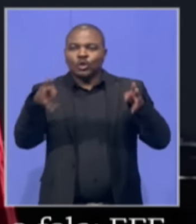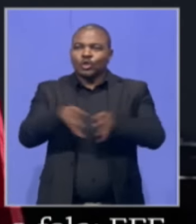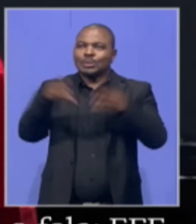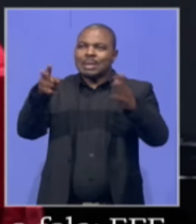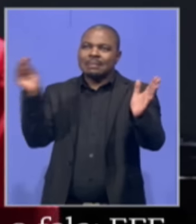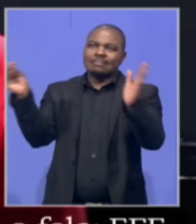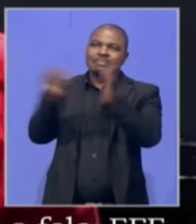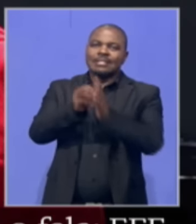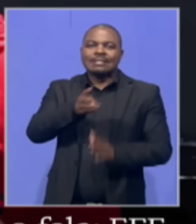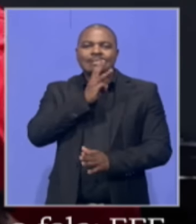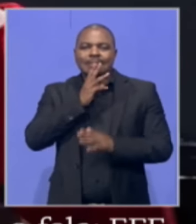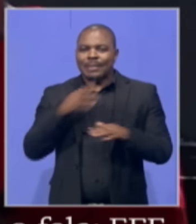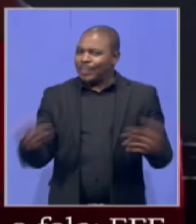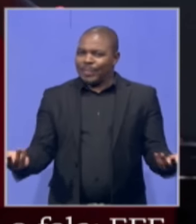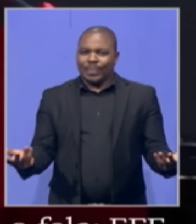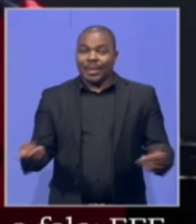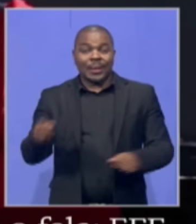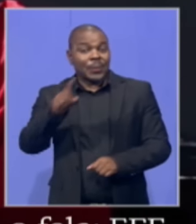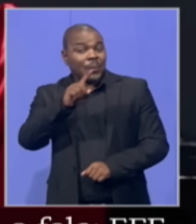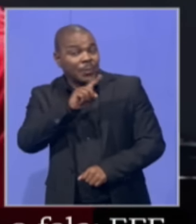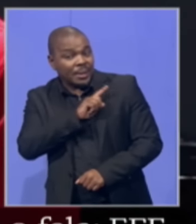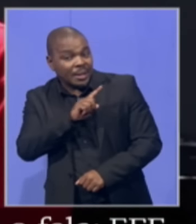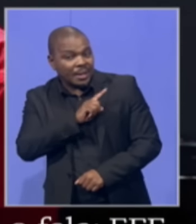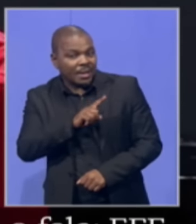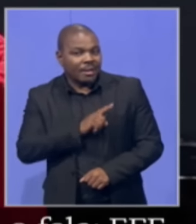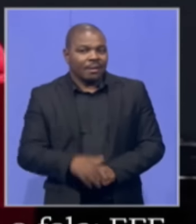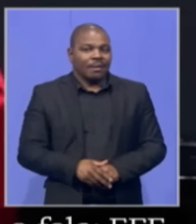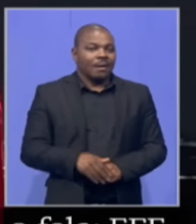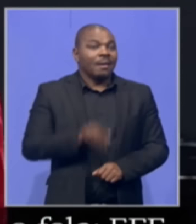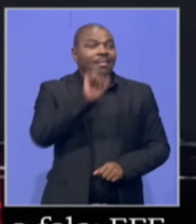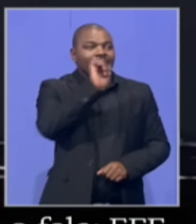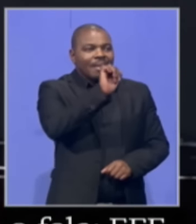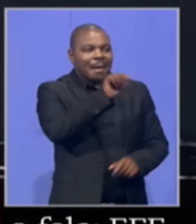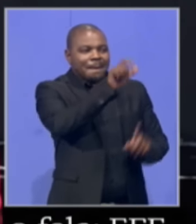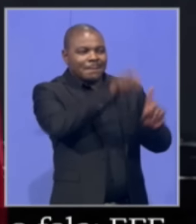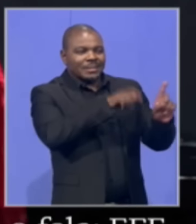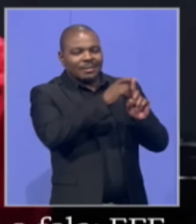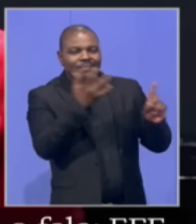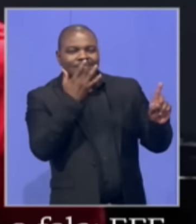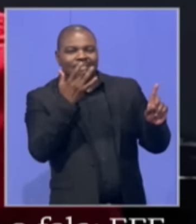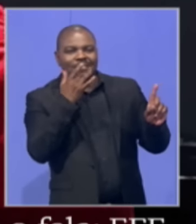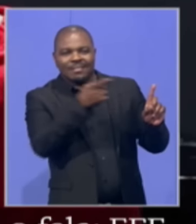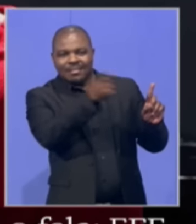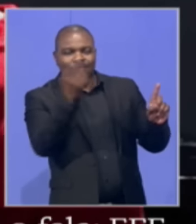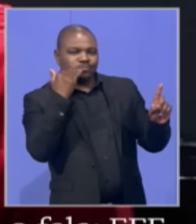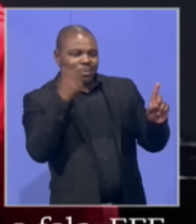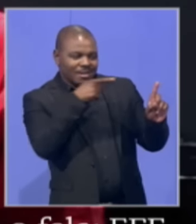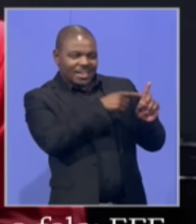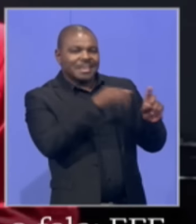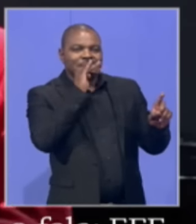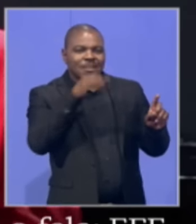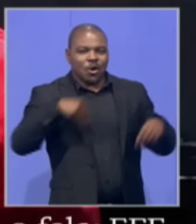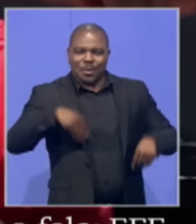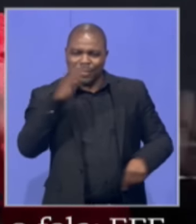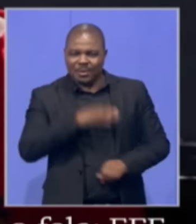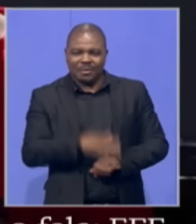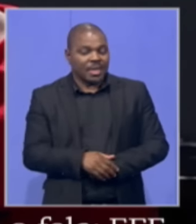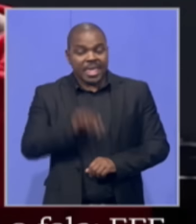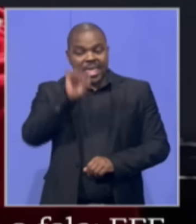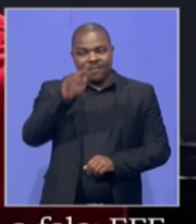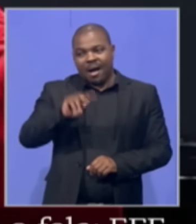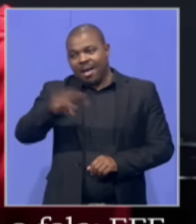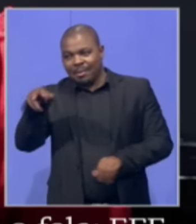papers because a corruption that is done by their favorite is not corruption. It's corruption when it is done